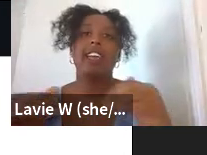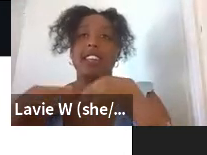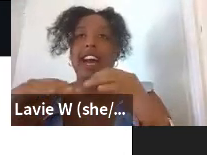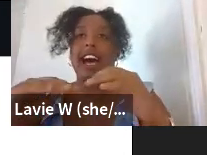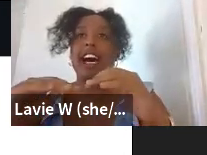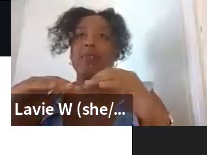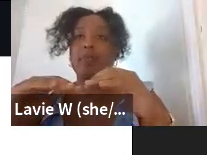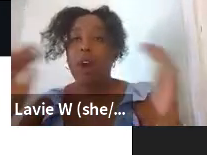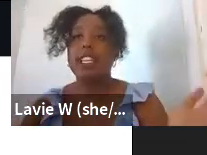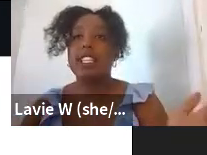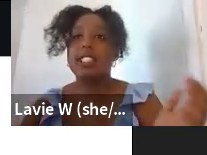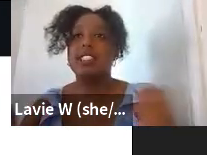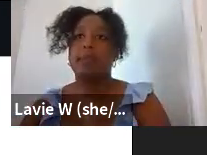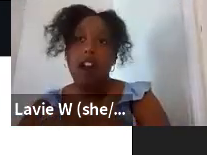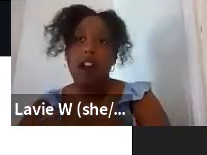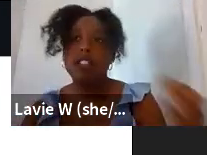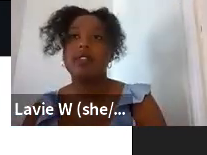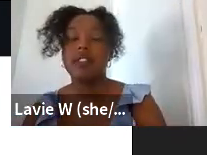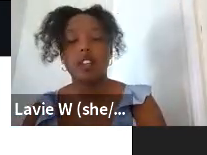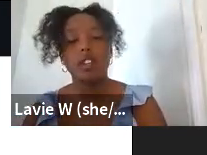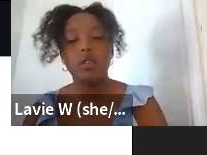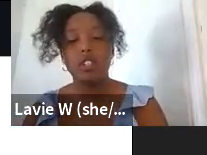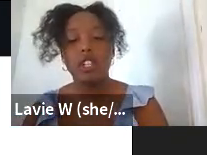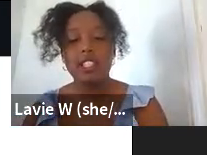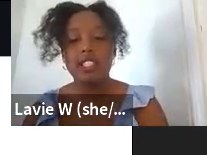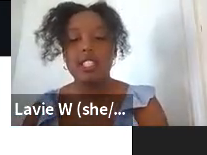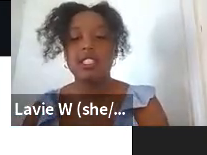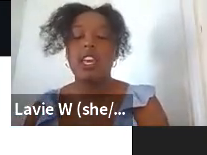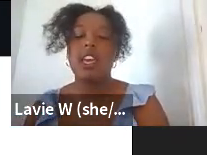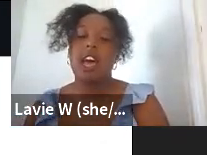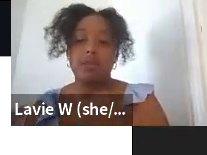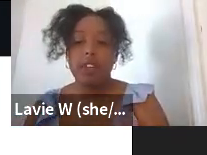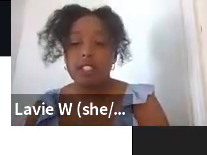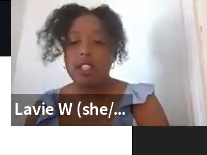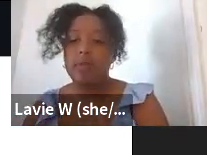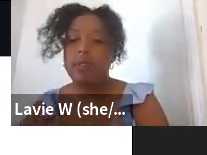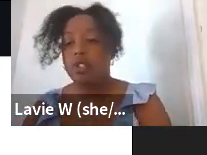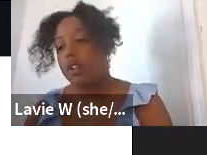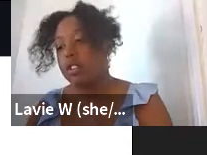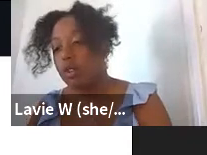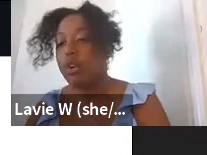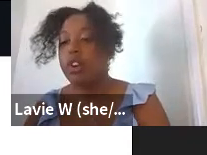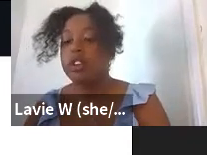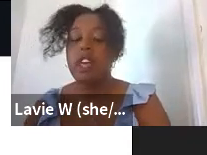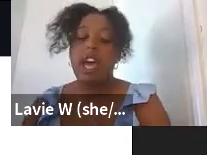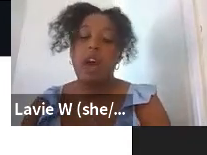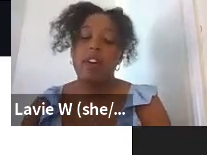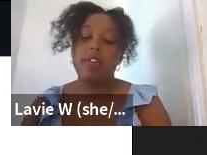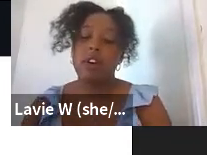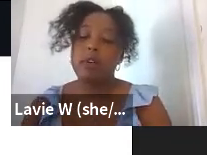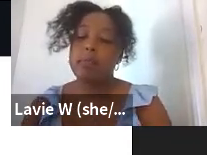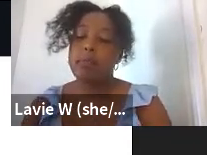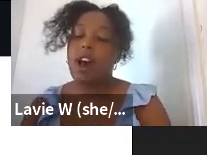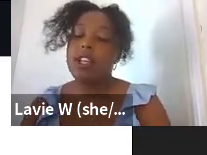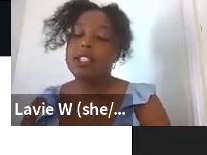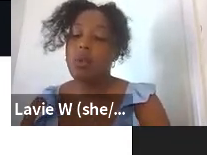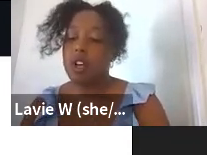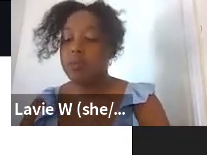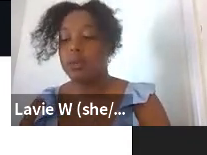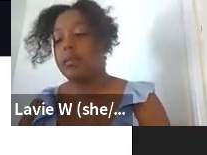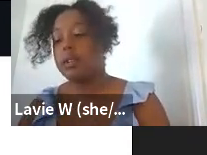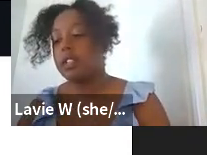by whiteness because of the colonial legacies and racism and so on and so forth. However,